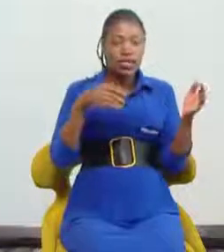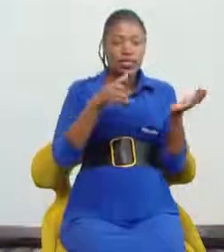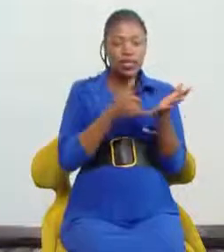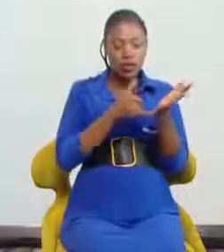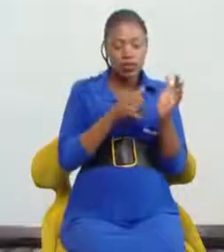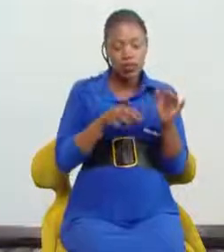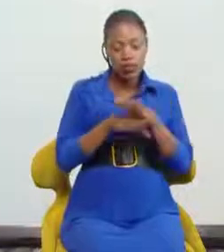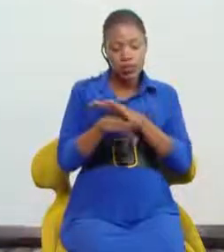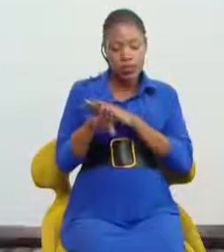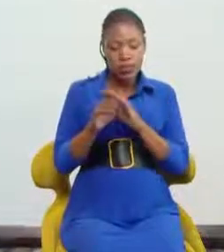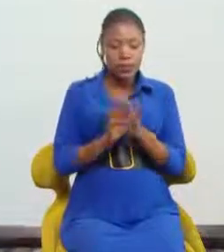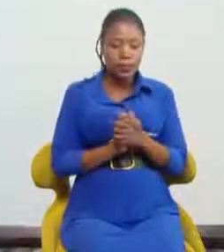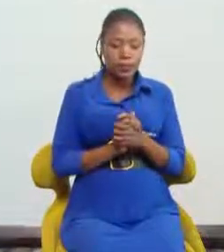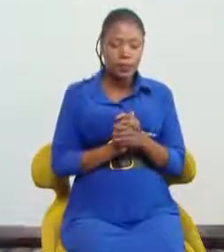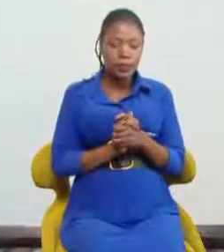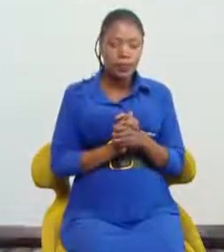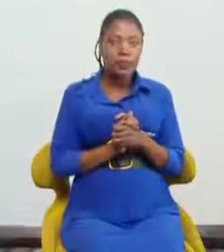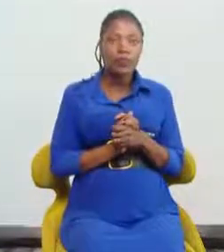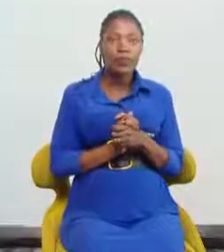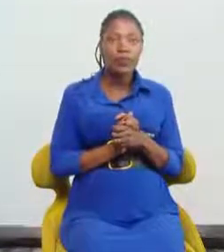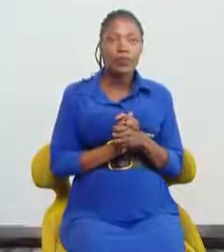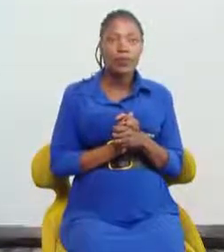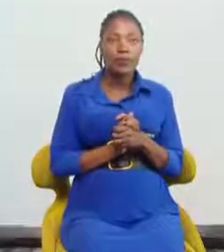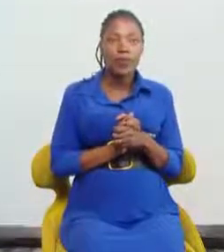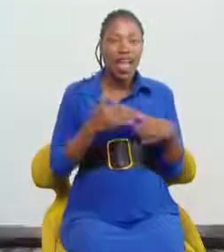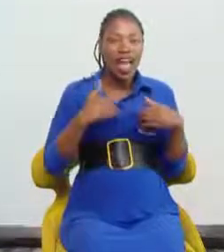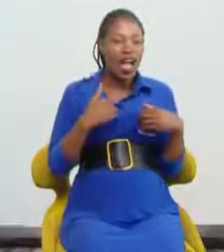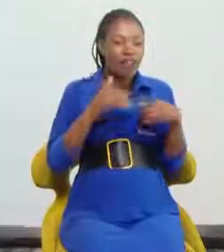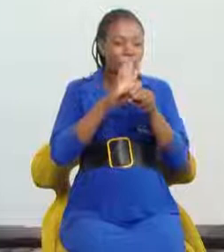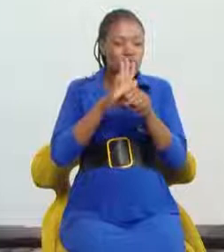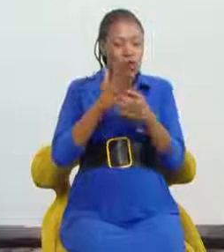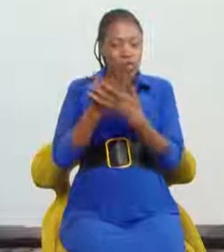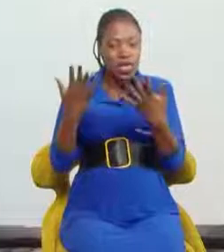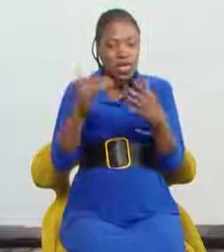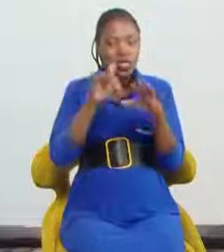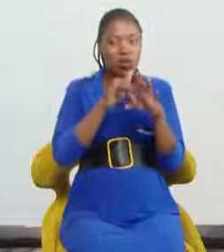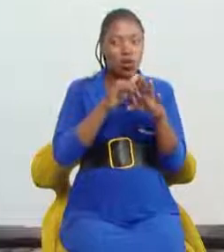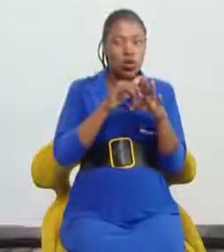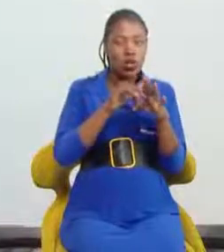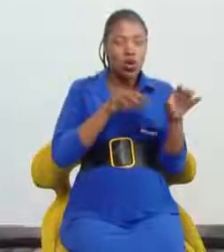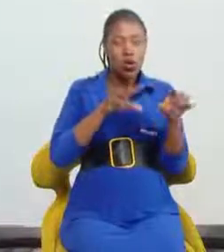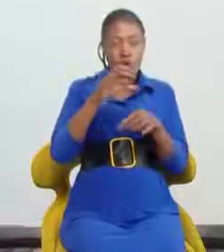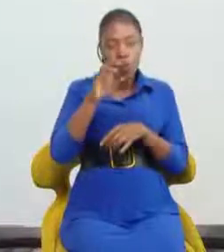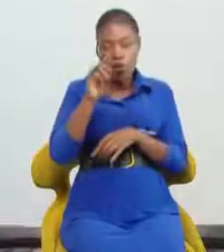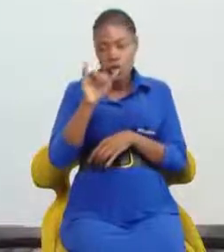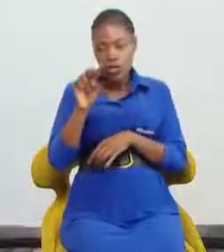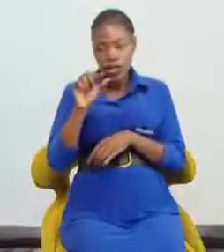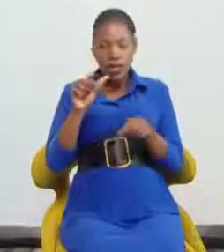accessibility. There are many lectures on programming, but also on consequences of